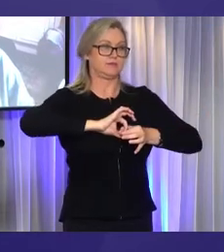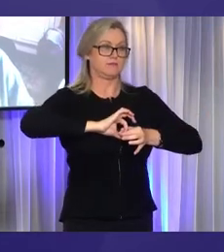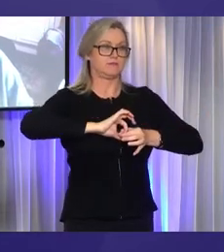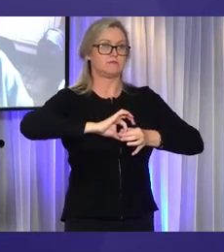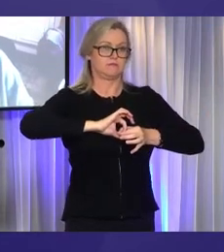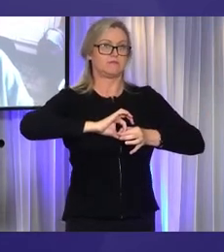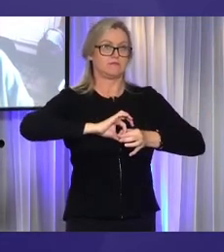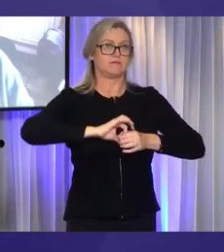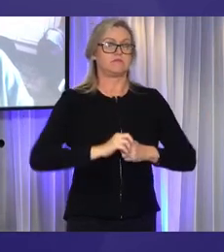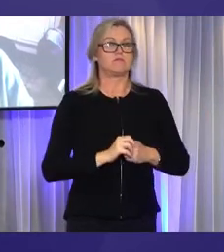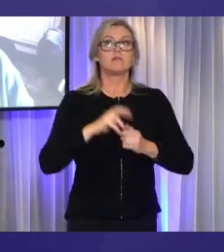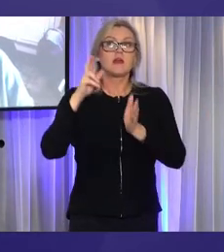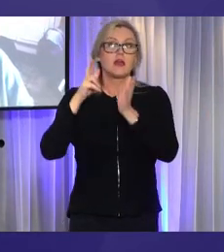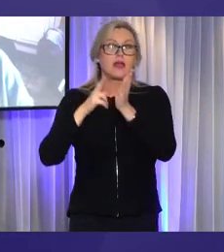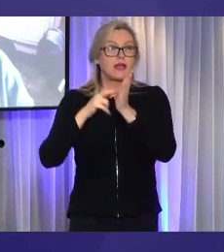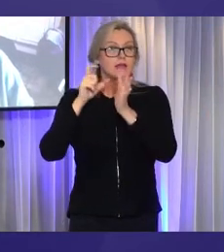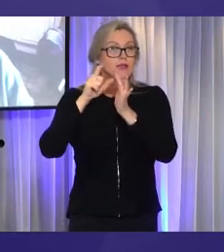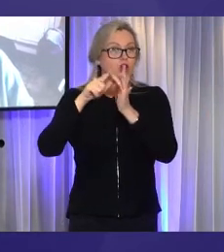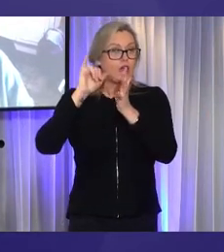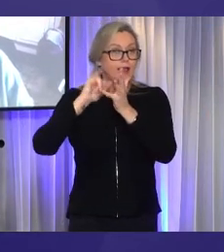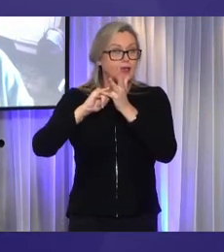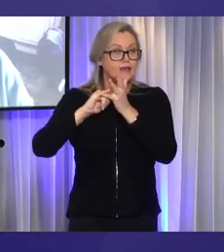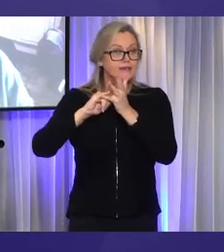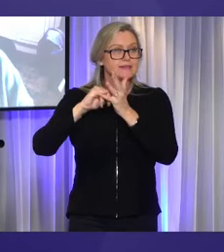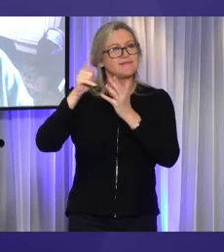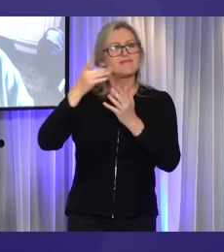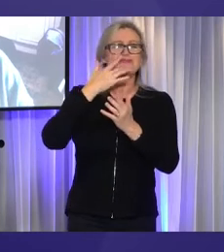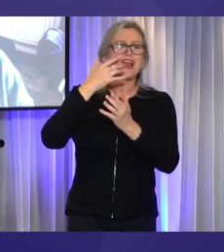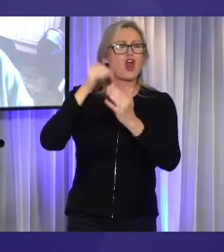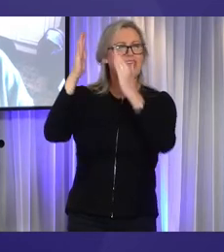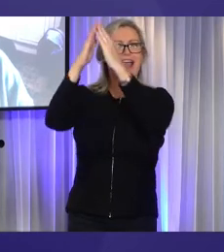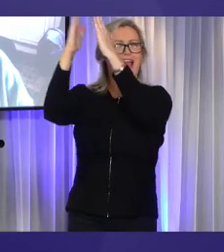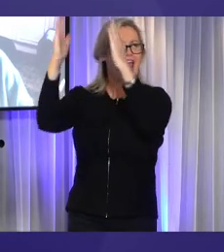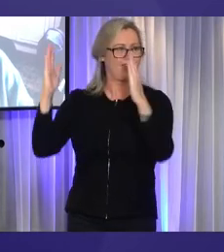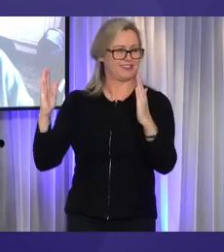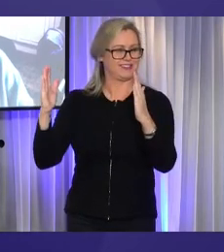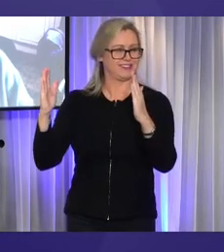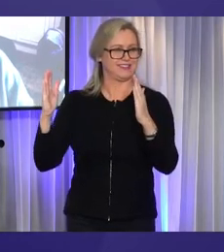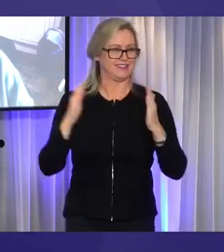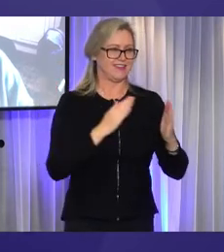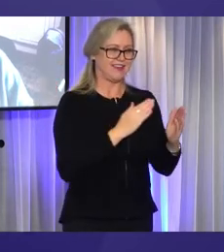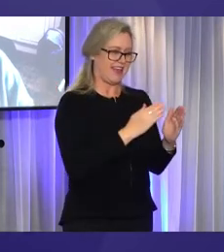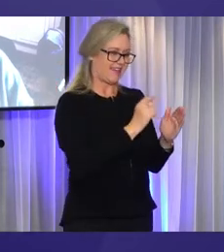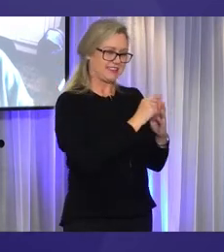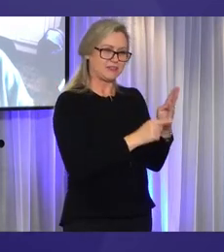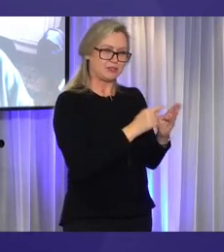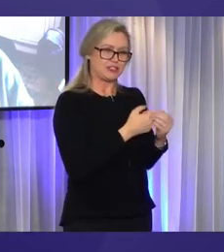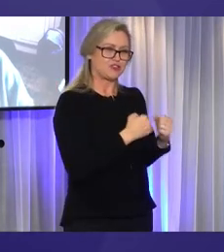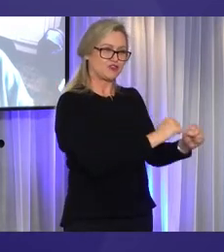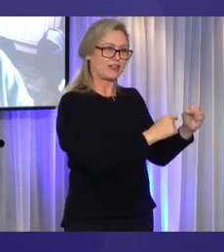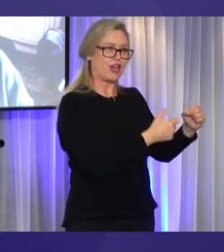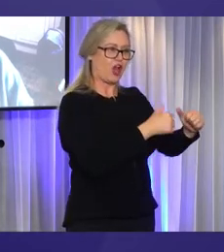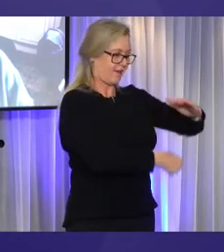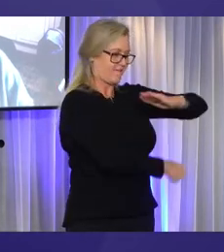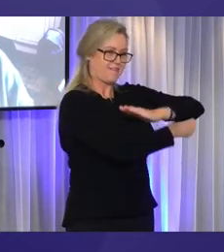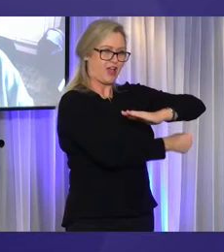If the National Disability Insurance Scheme is the house, the Australian Disability Strategy is the foundations upon